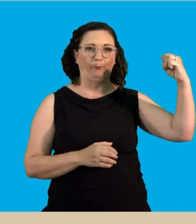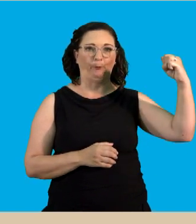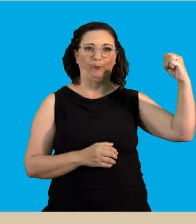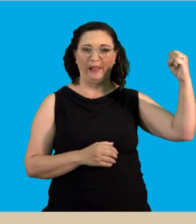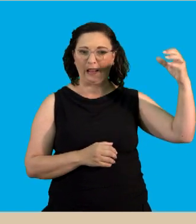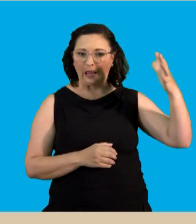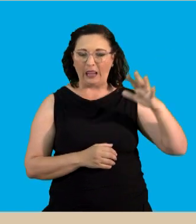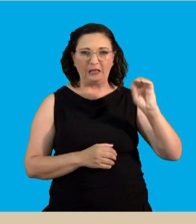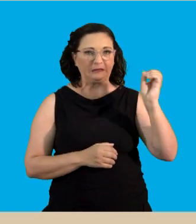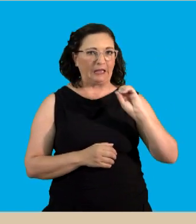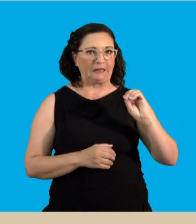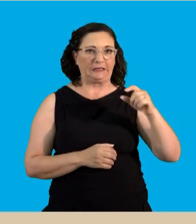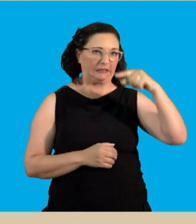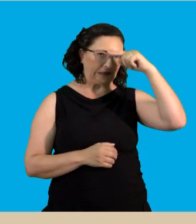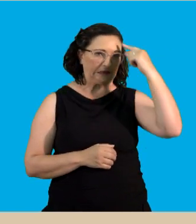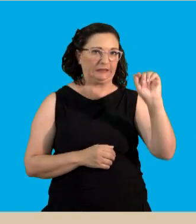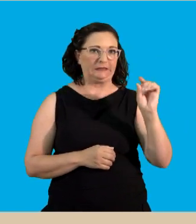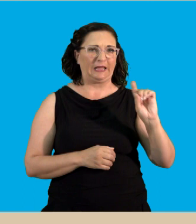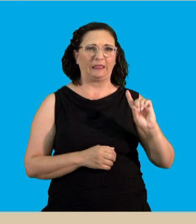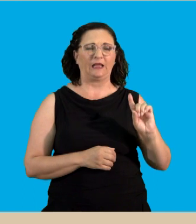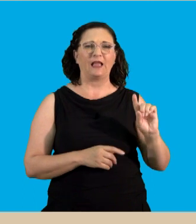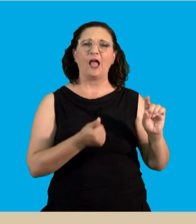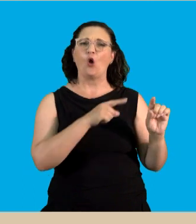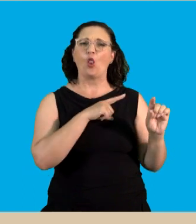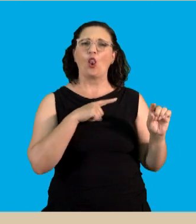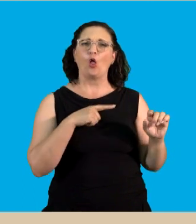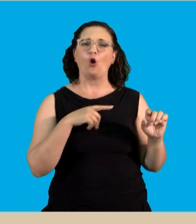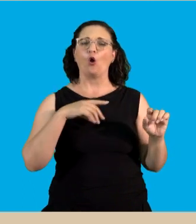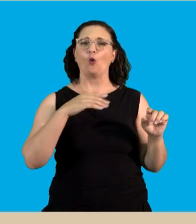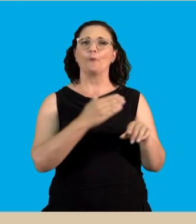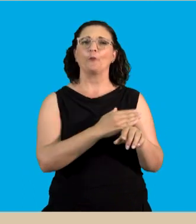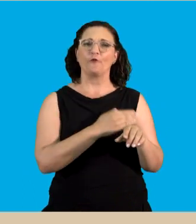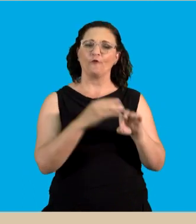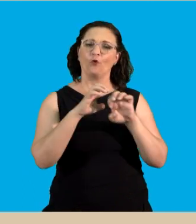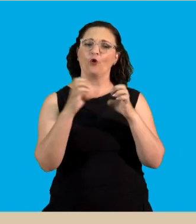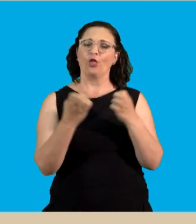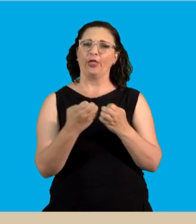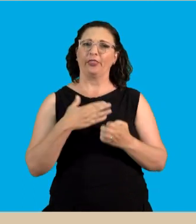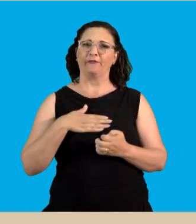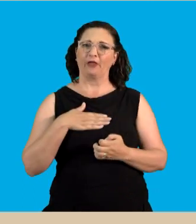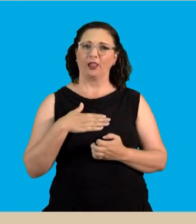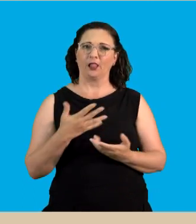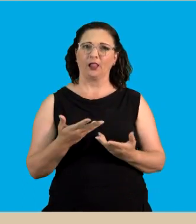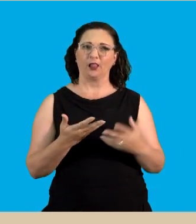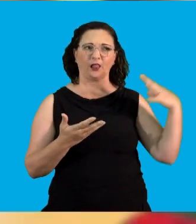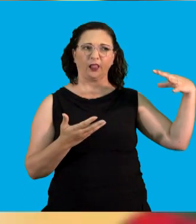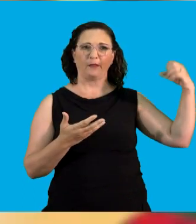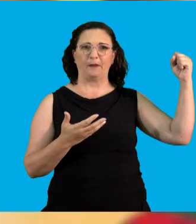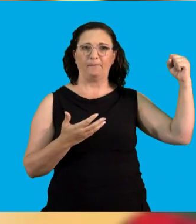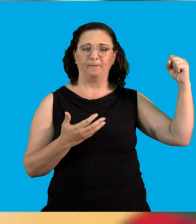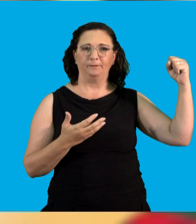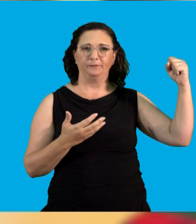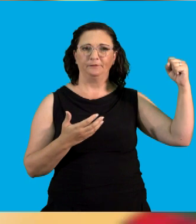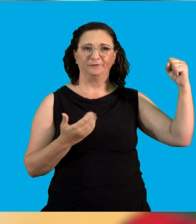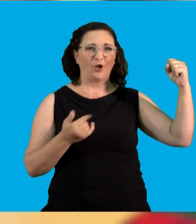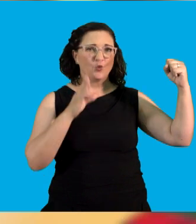heat, how long would it be before we notice this on Earth? Now think about it. If the sun stops